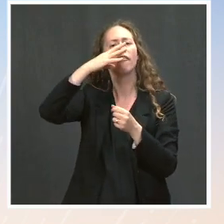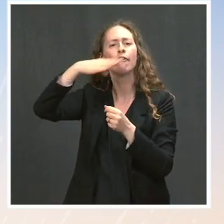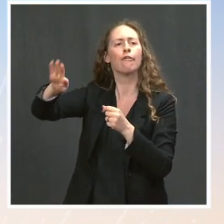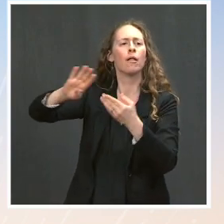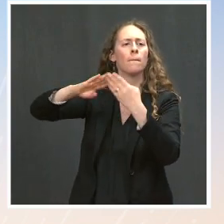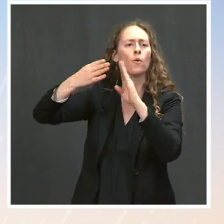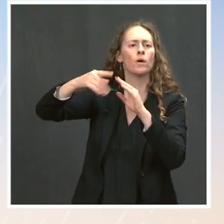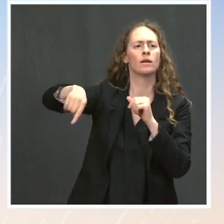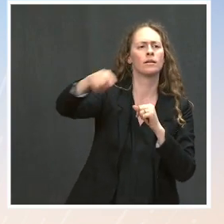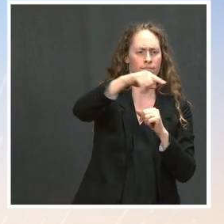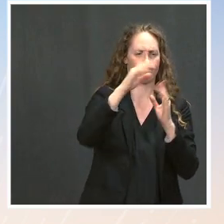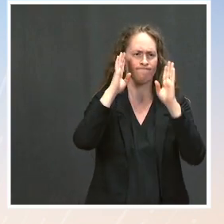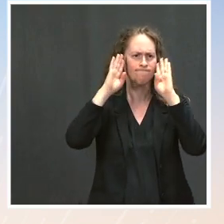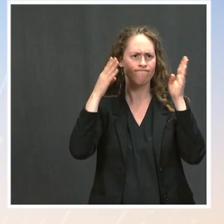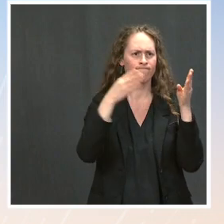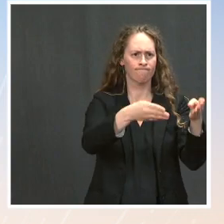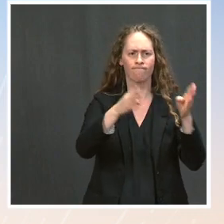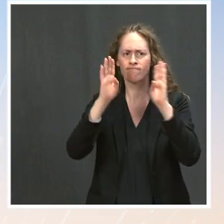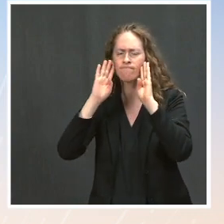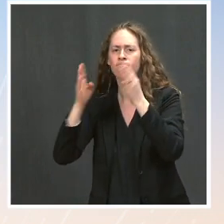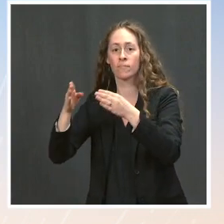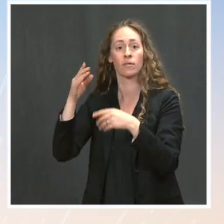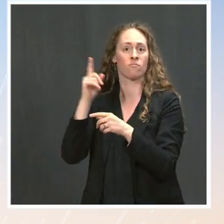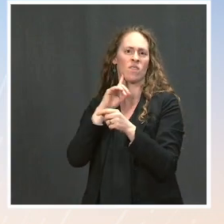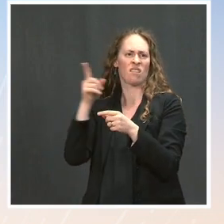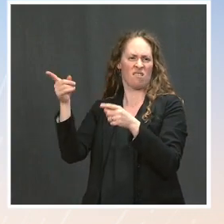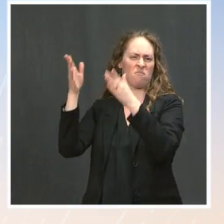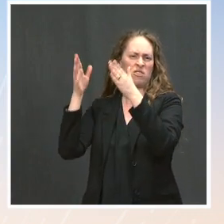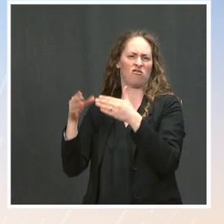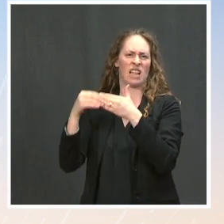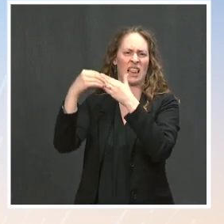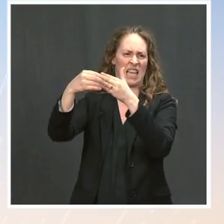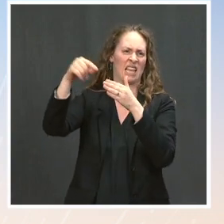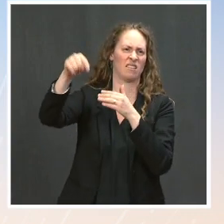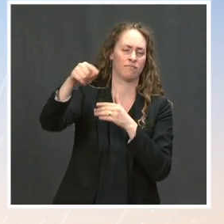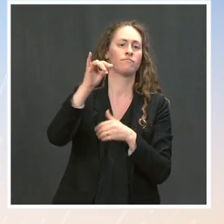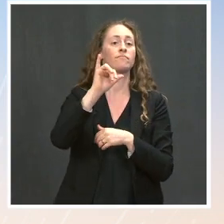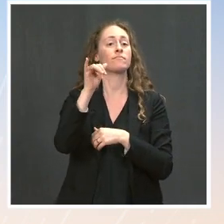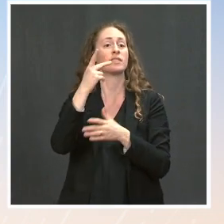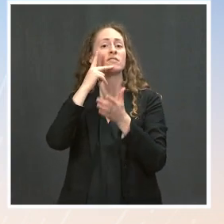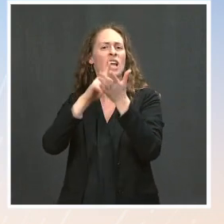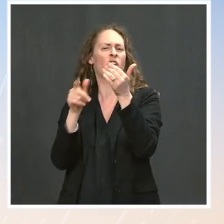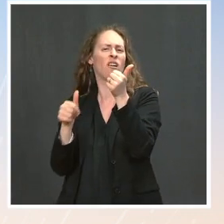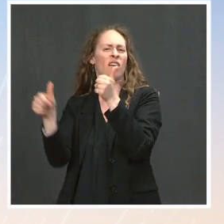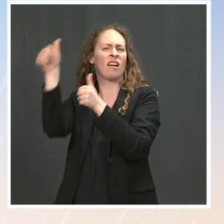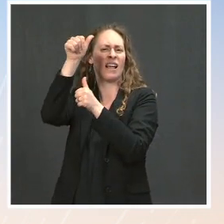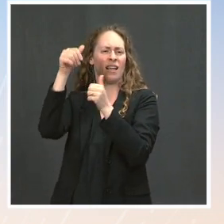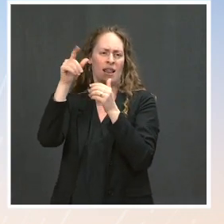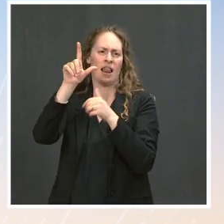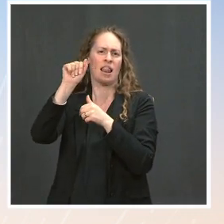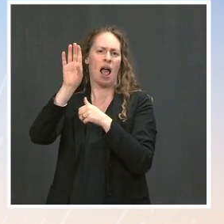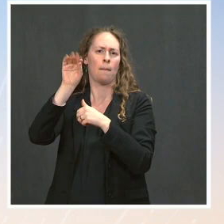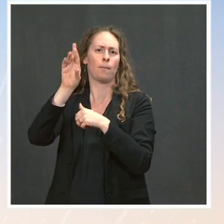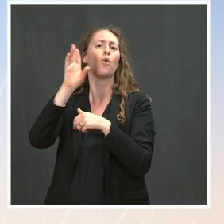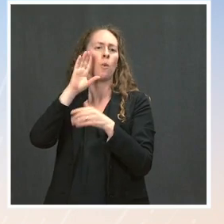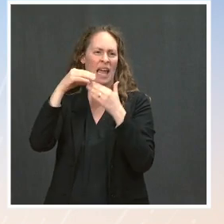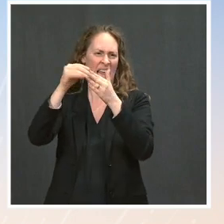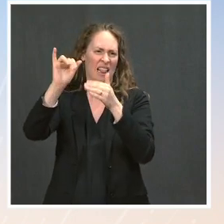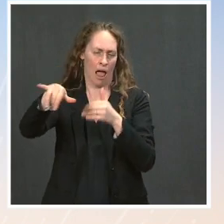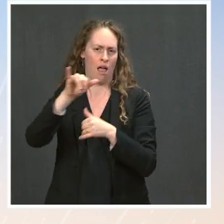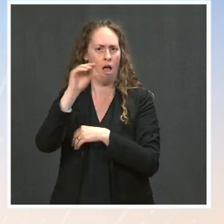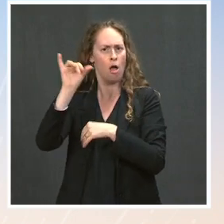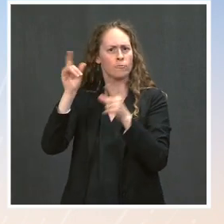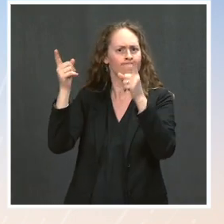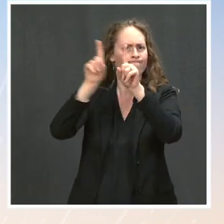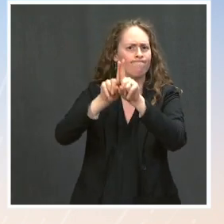the task force, and Secretary of Labor Marty Walsh will be the vice chair. The task force will include more than 20 cabinet members and department heads.